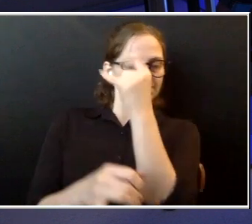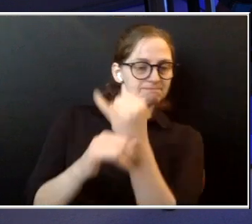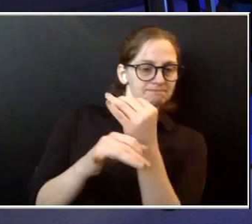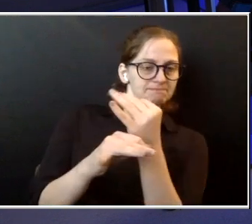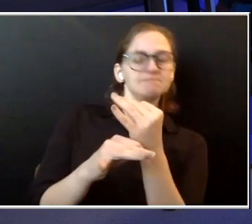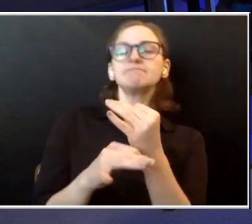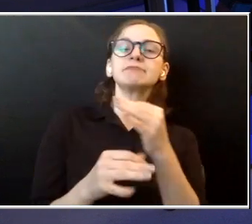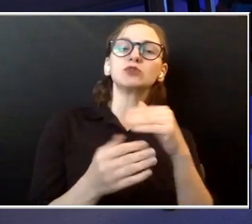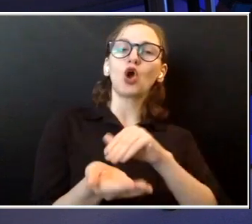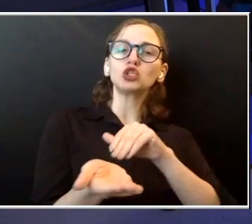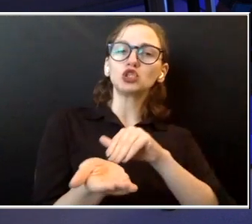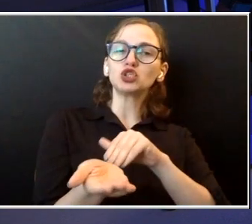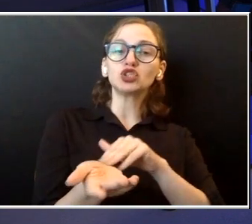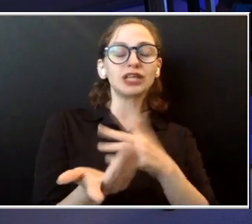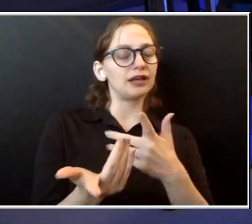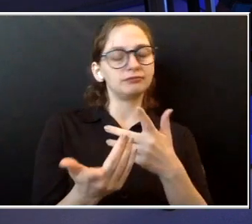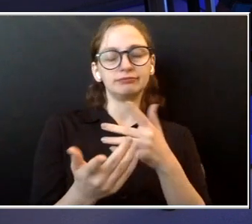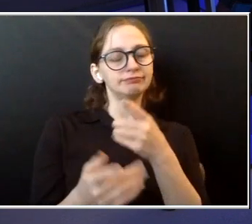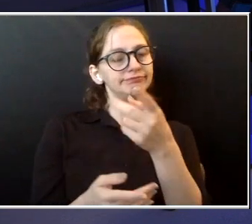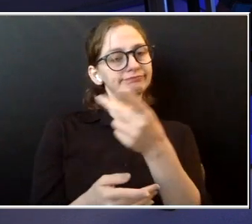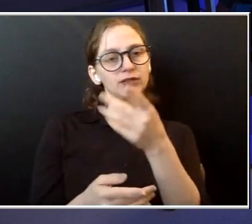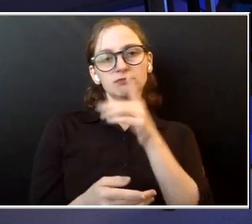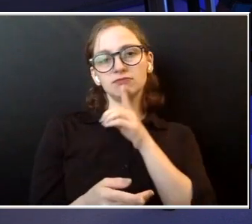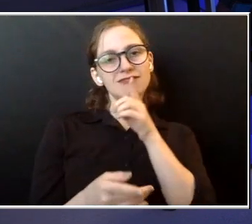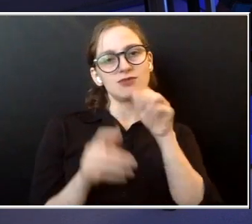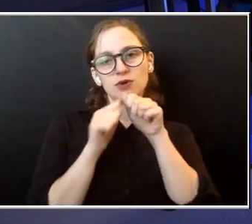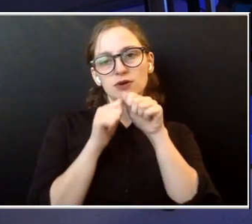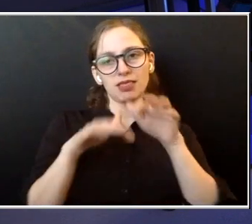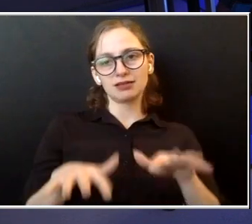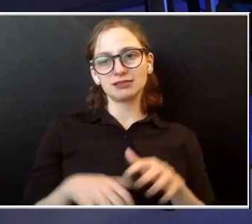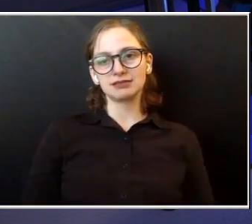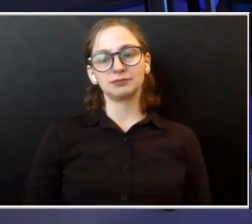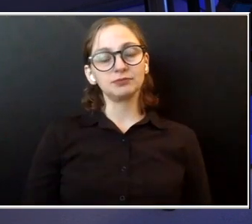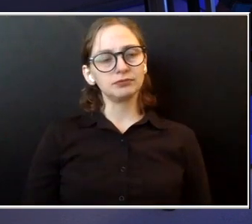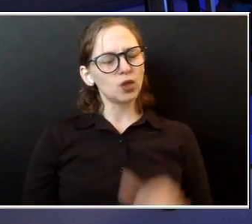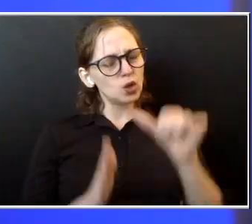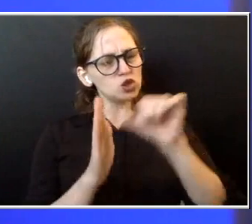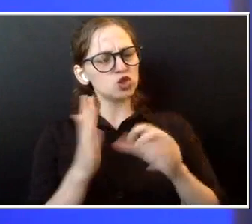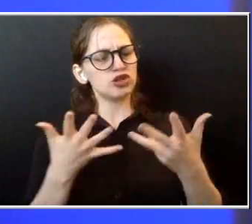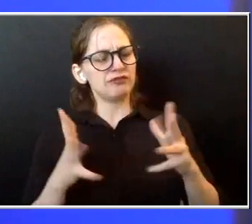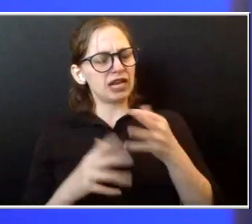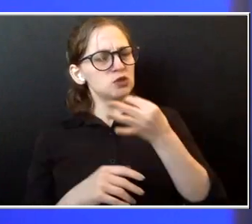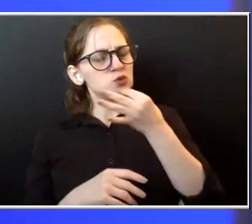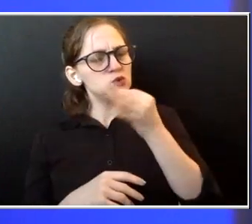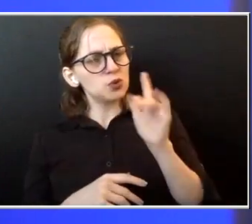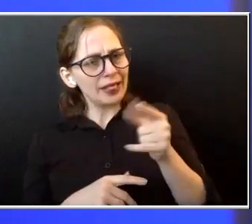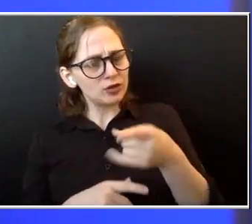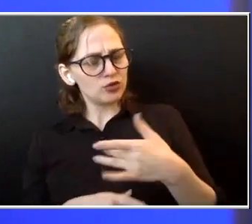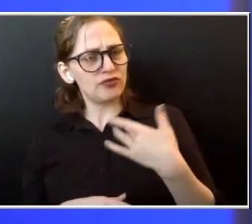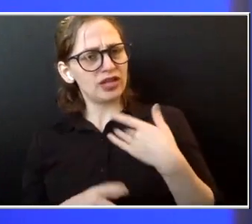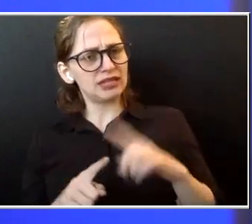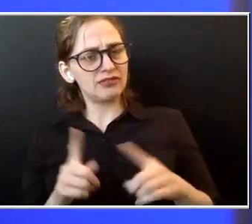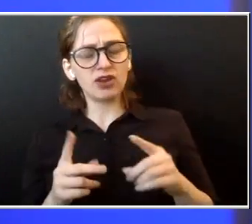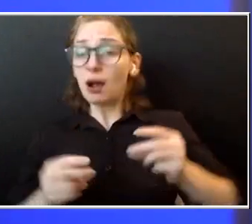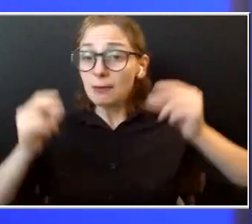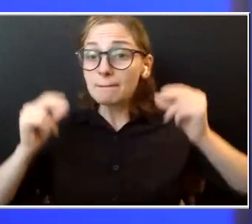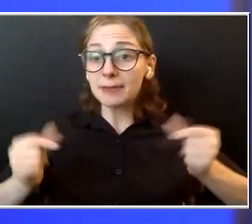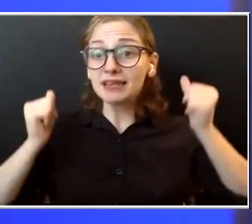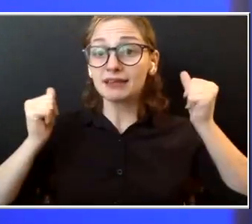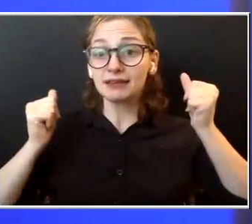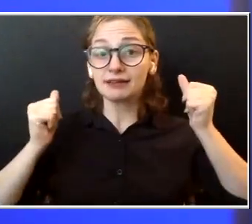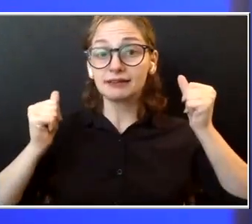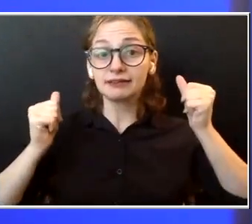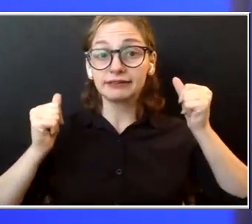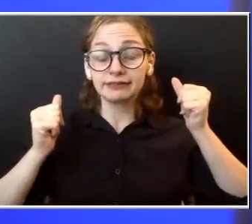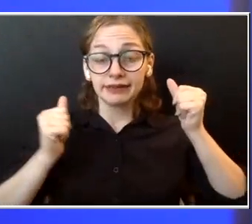a blessing. And so how soon after the surgery did you feel a difference? Immediate. So when you woke I'm up, in you're like, I'm "This in my is different." hospital bed,